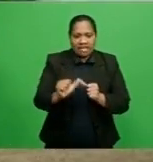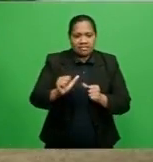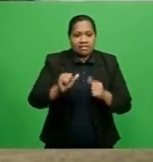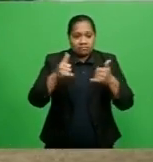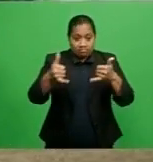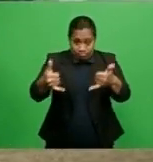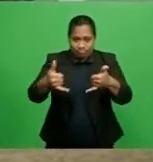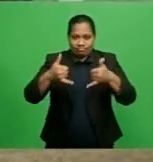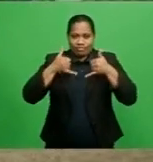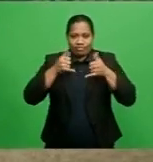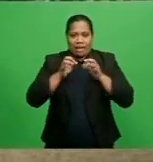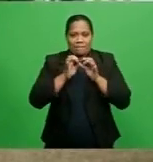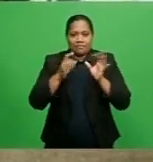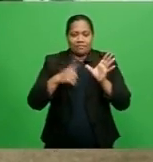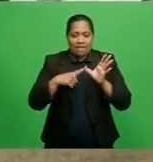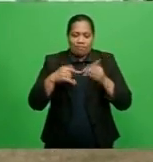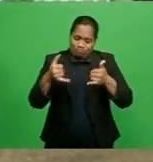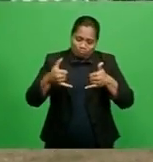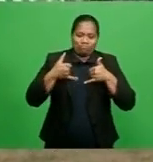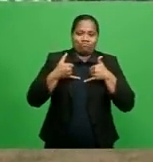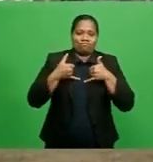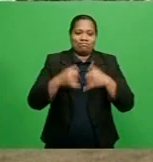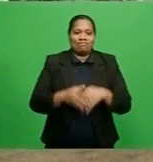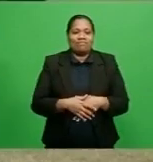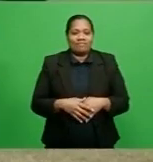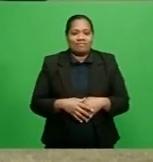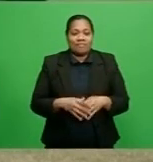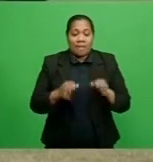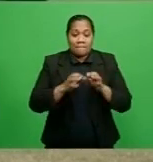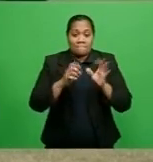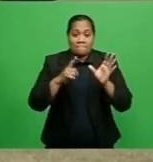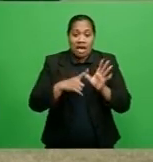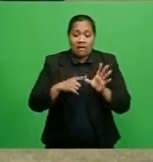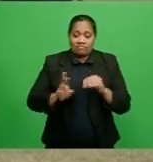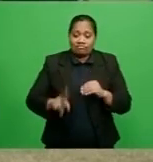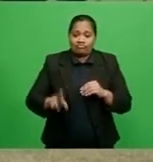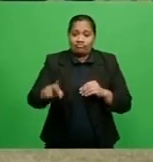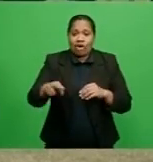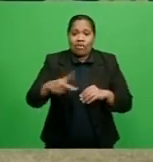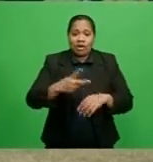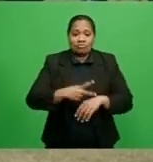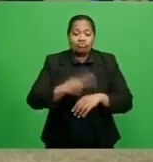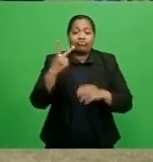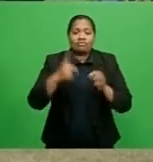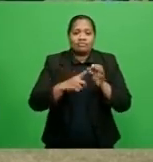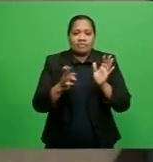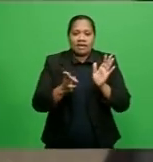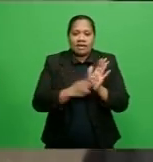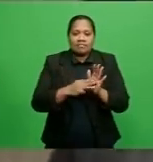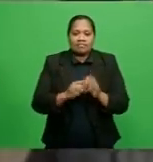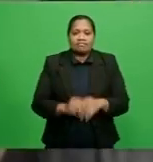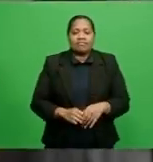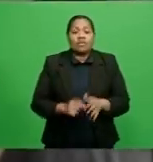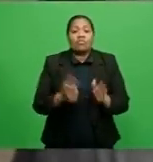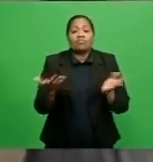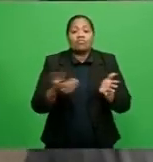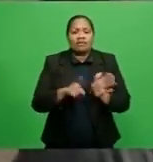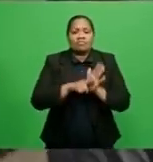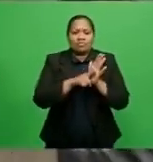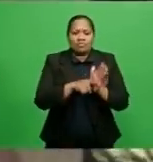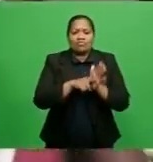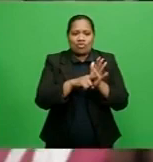Bar. Bar will play Rewa at 2 p.m. in the first semi-final at Lotoka's Churchill Park this